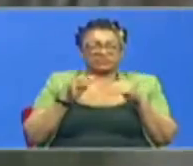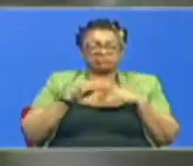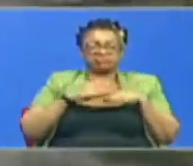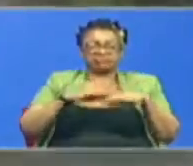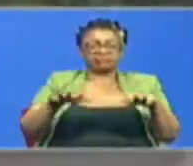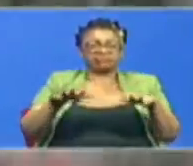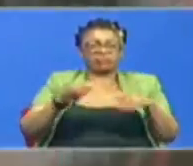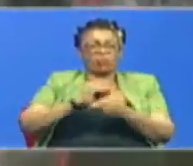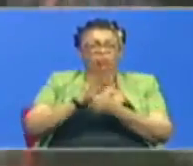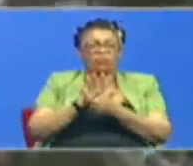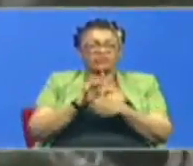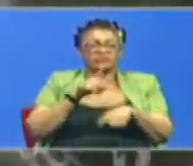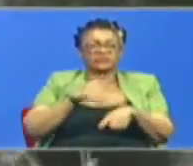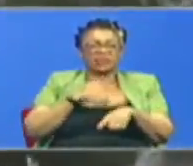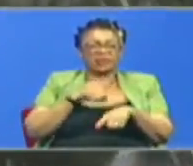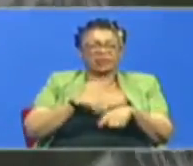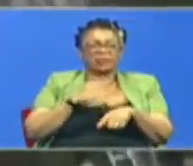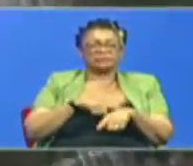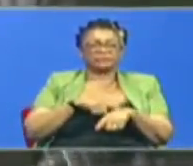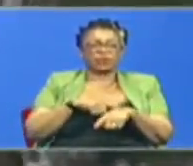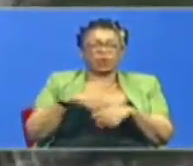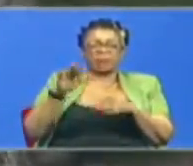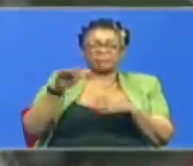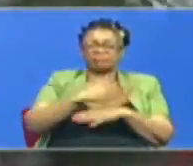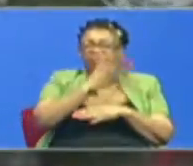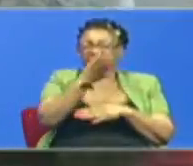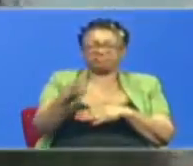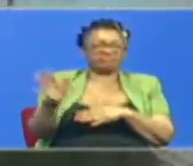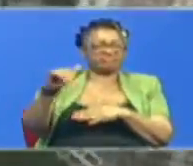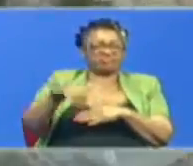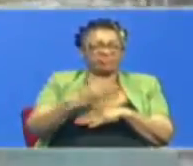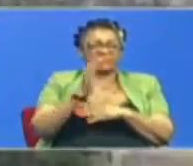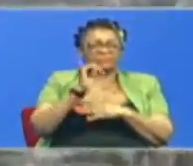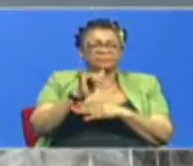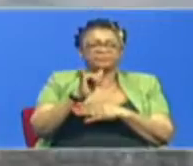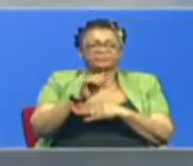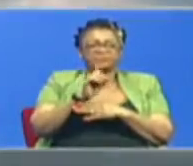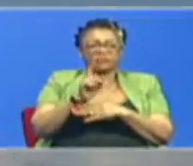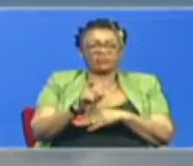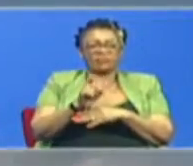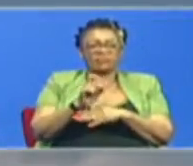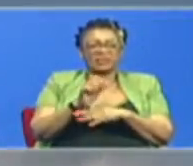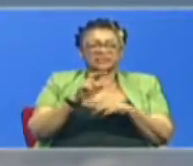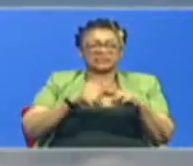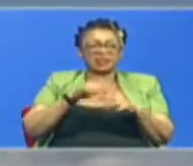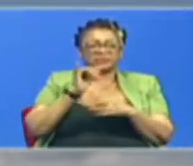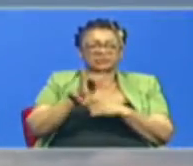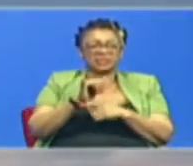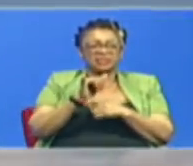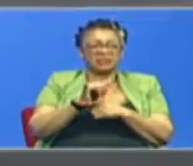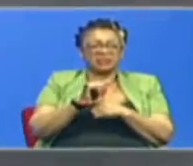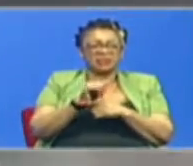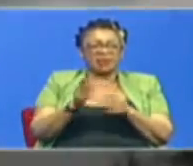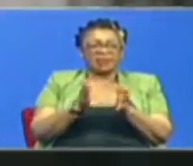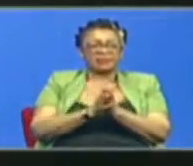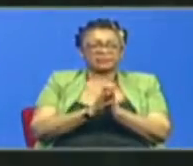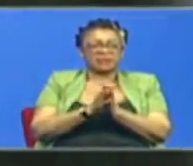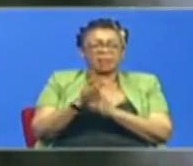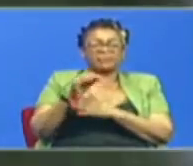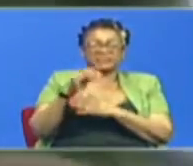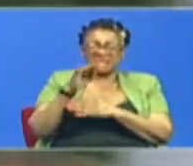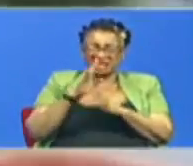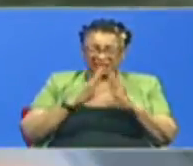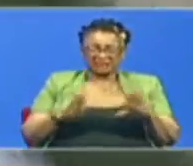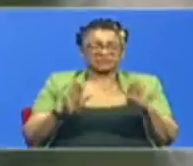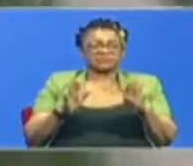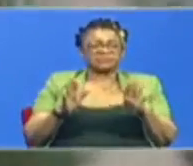roller coaster. Suited and booted, these executives sat stiff-backed and straight-faced in silence, trying